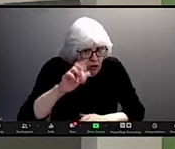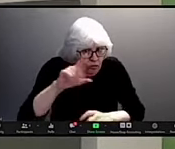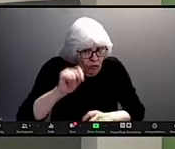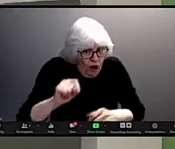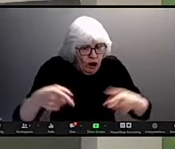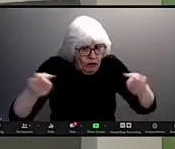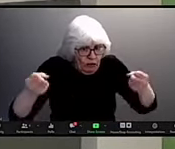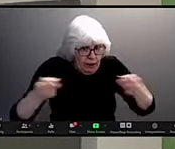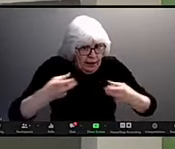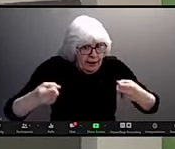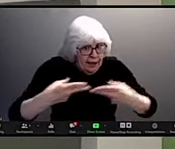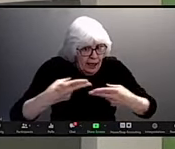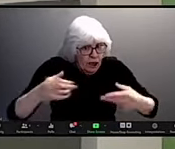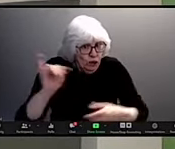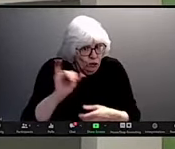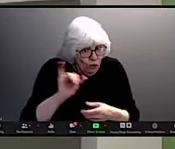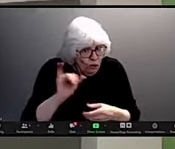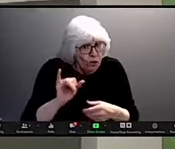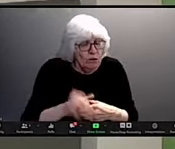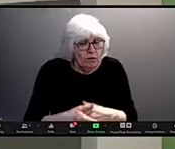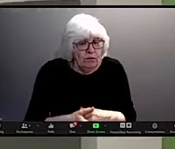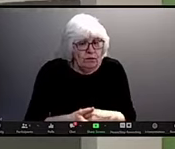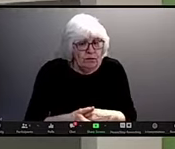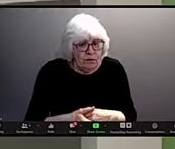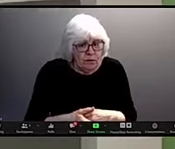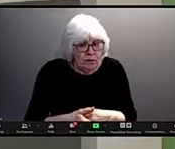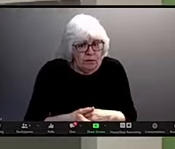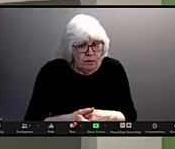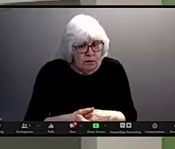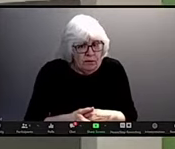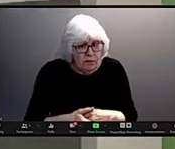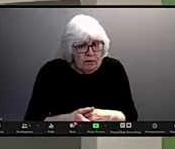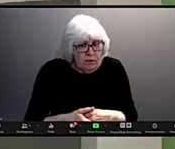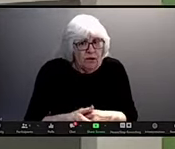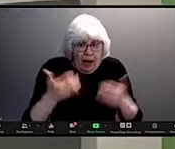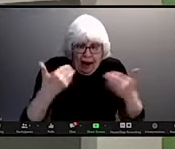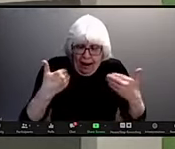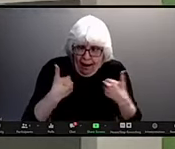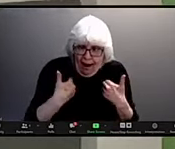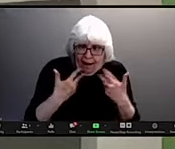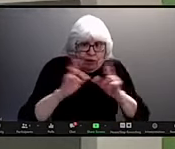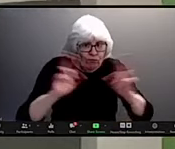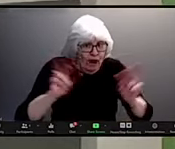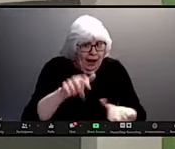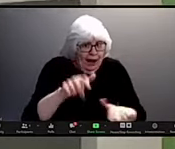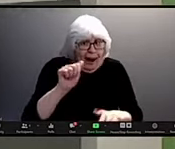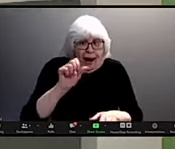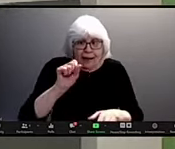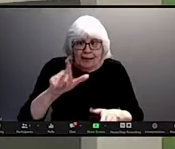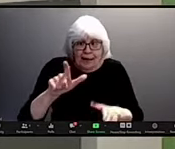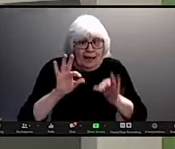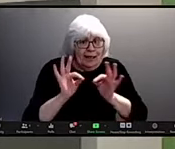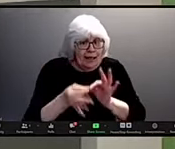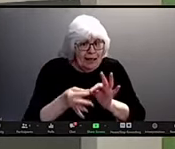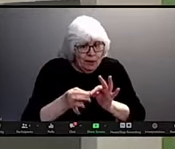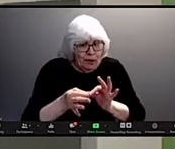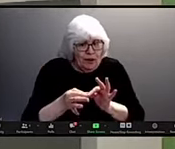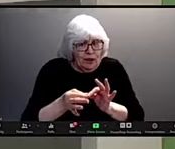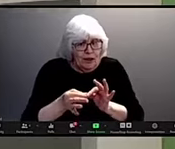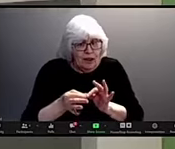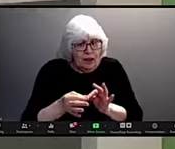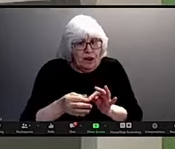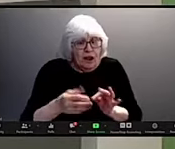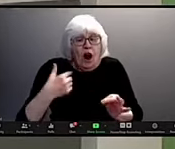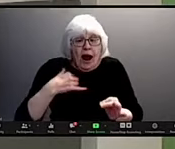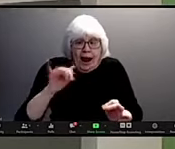on our YouTube channel, we have American Sign Language. So we would ask that if possible, that we have a microphone there in the back, if reporters could use that.